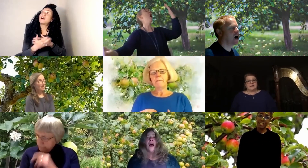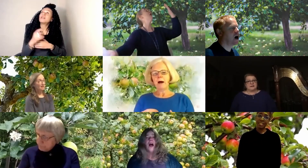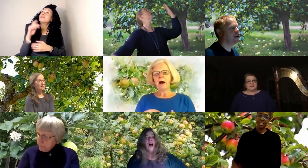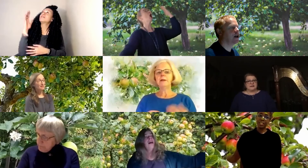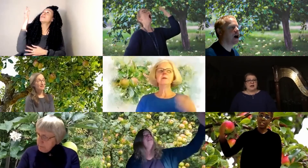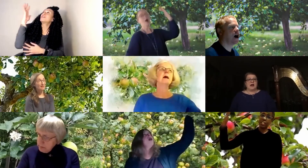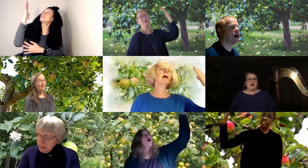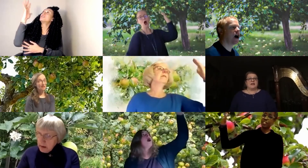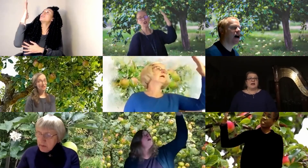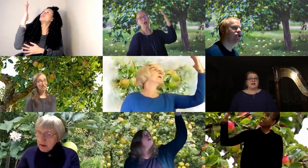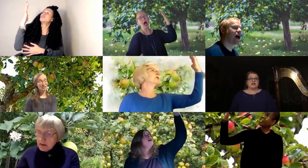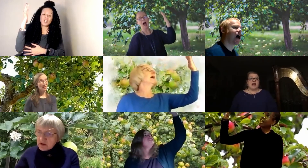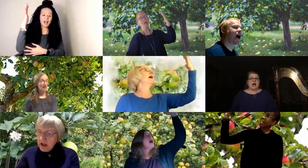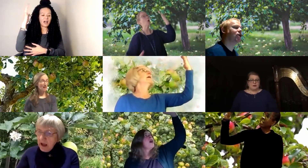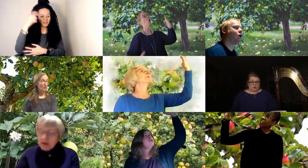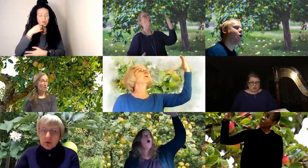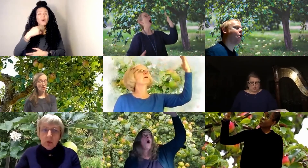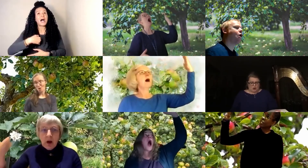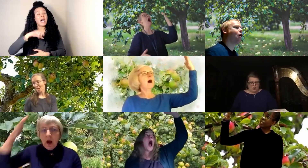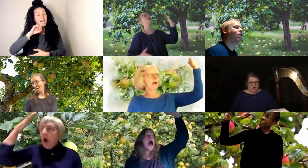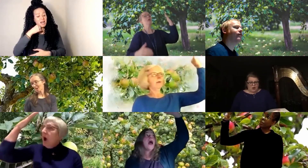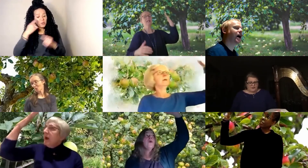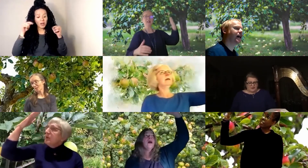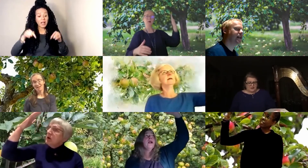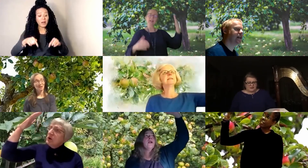while. Under the shadow